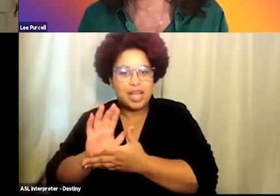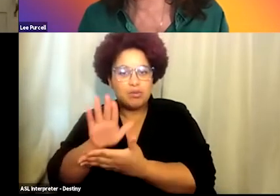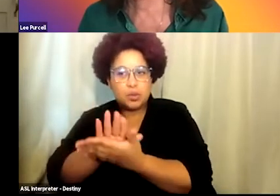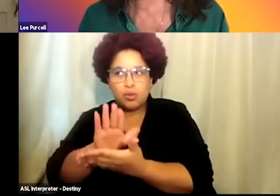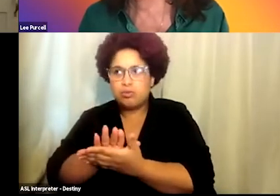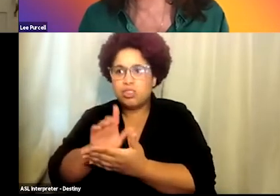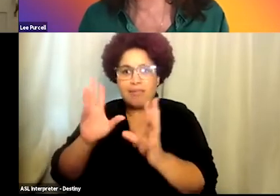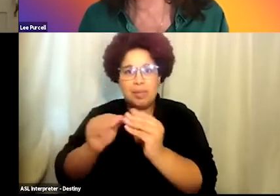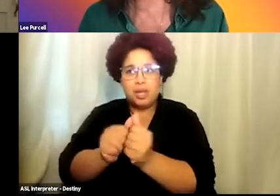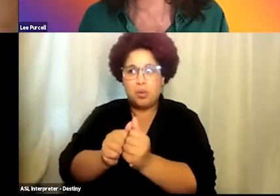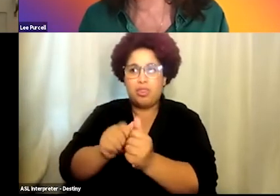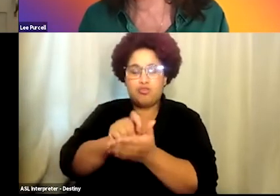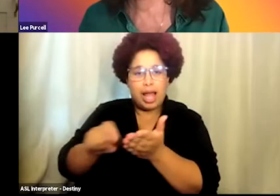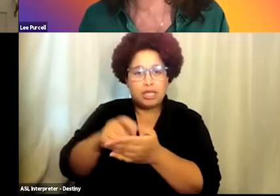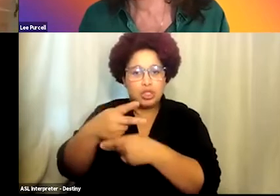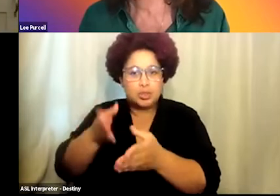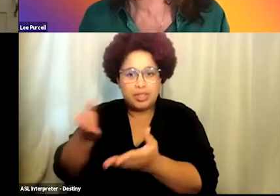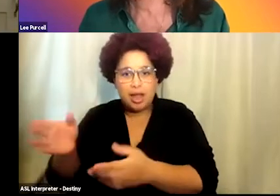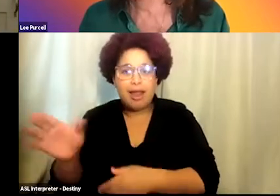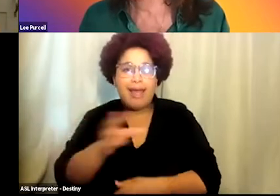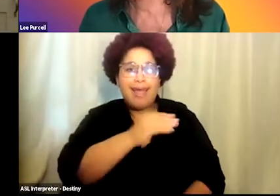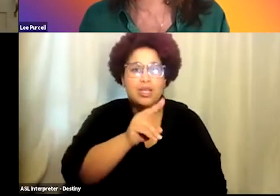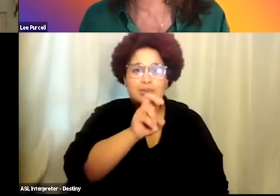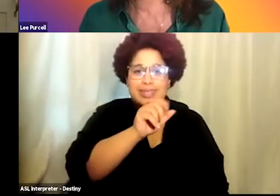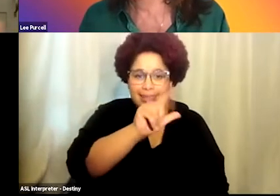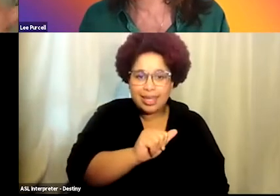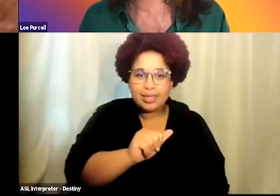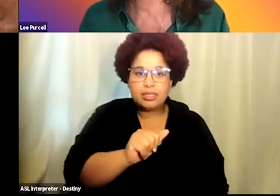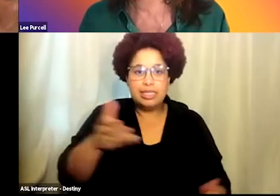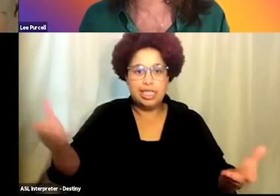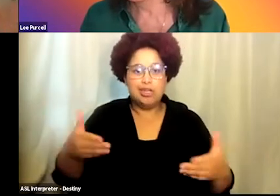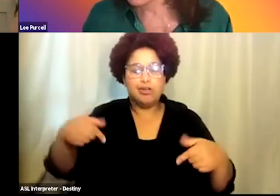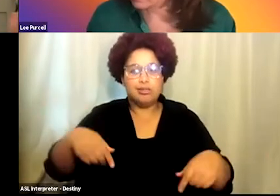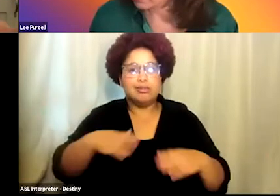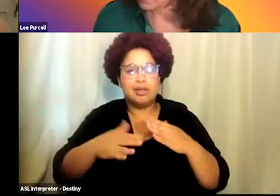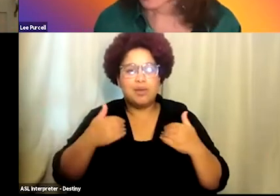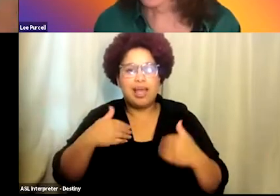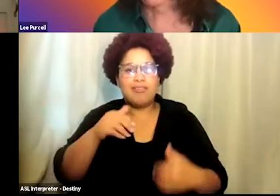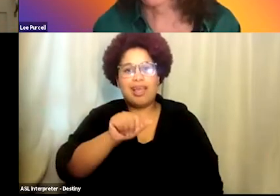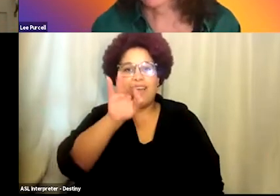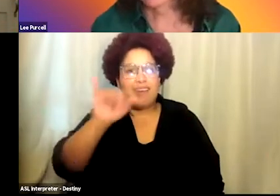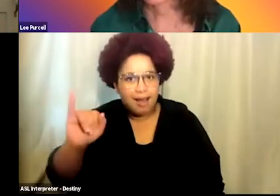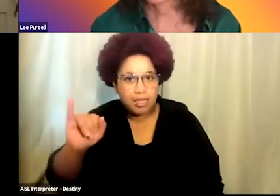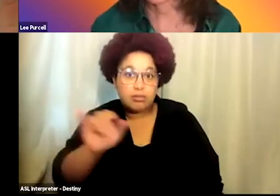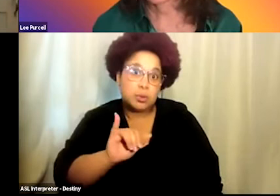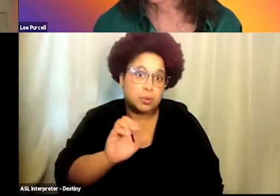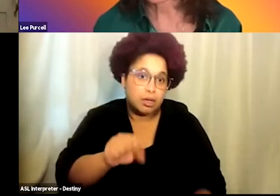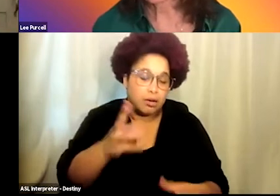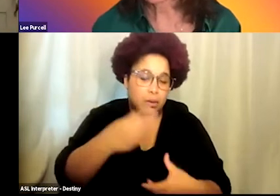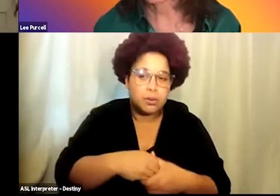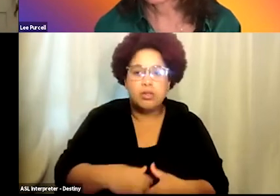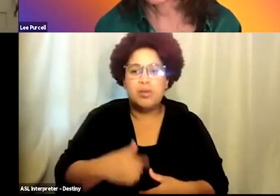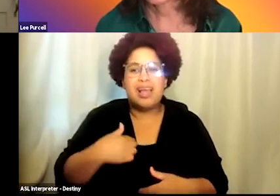the producers there, as well as UCLA, because here in town we have so many, or the AFI, we have so many different areas that we could